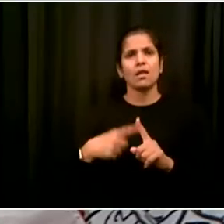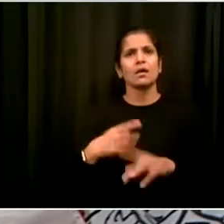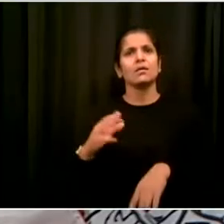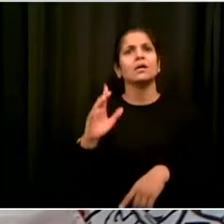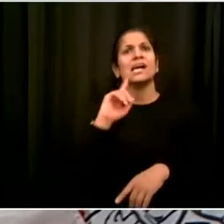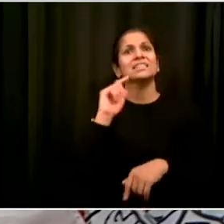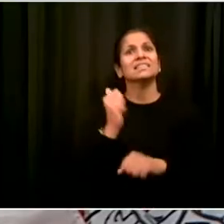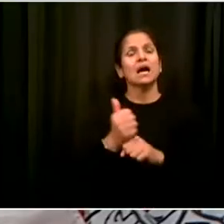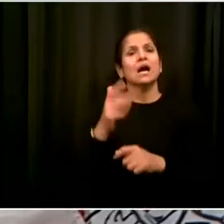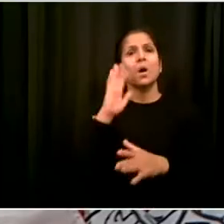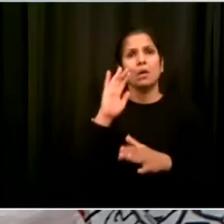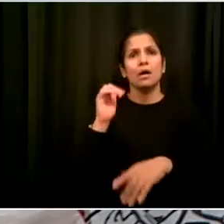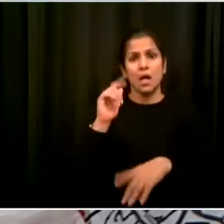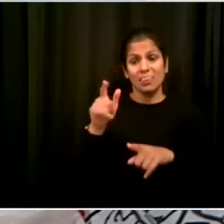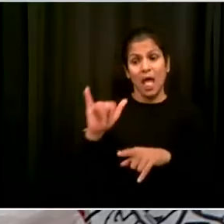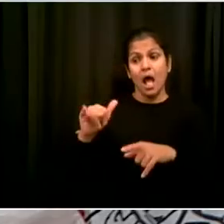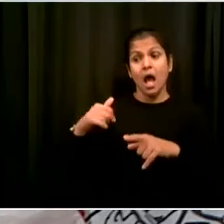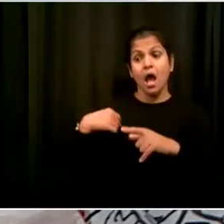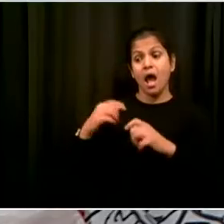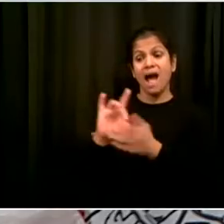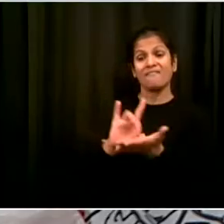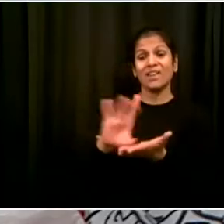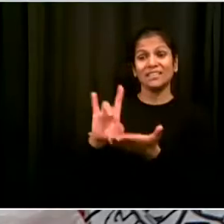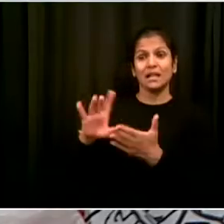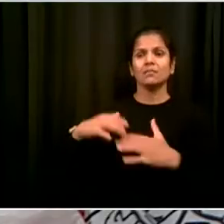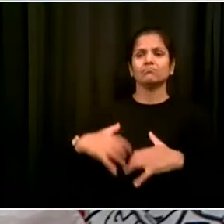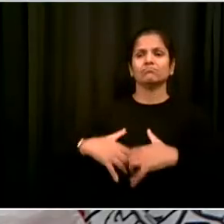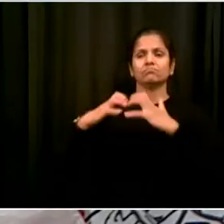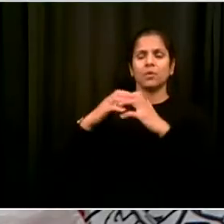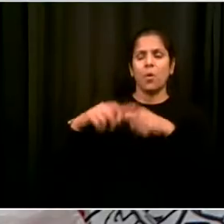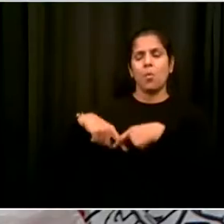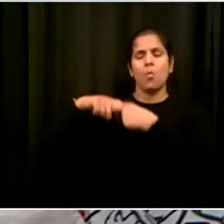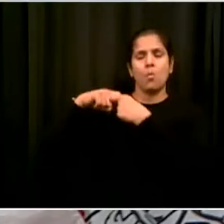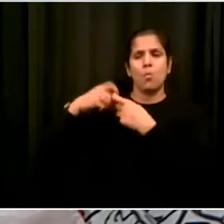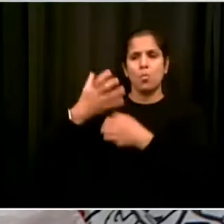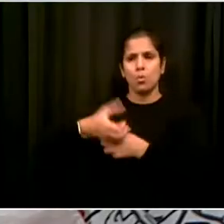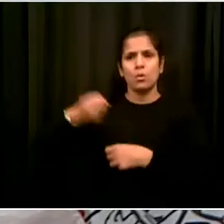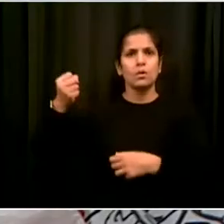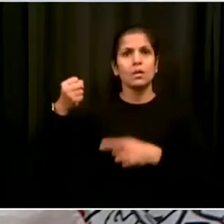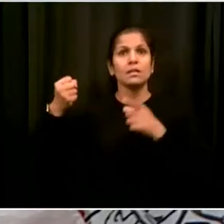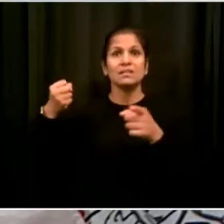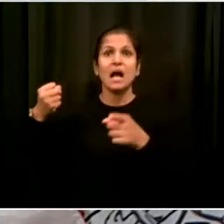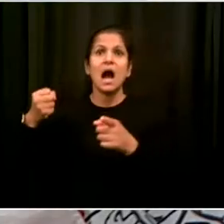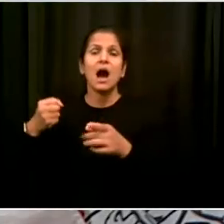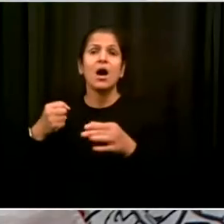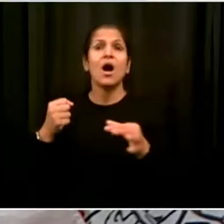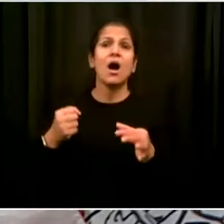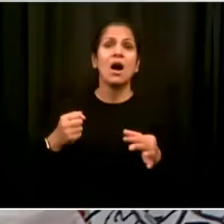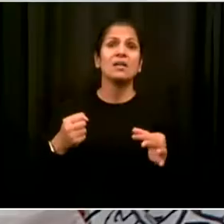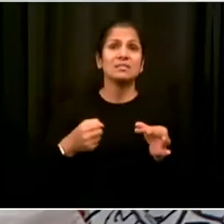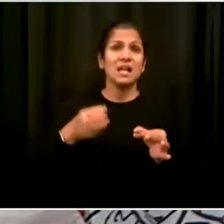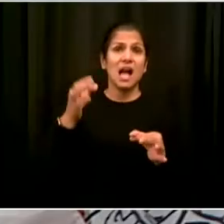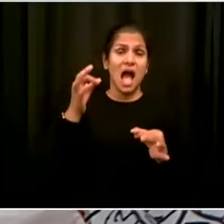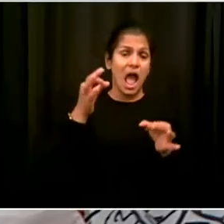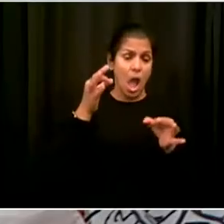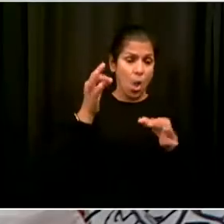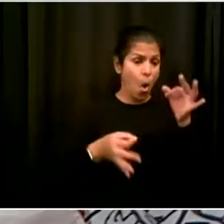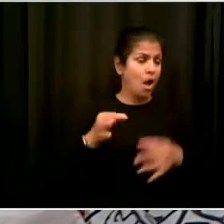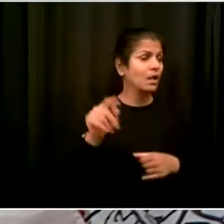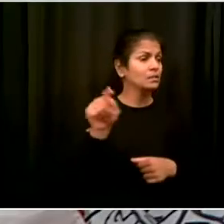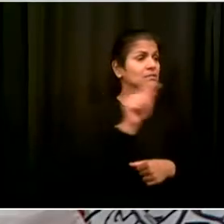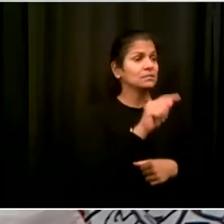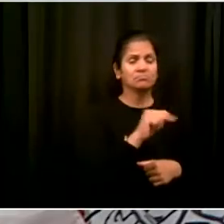right now, which is a good thing. We need to keep those moratoriums in place and a grace period